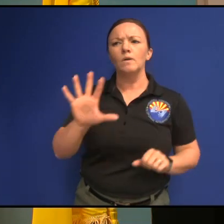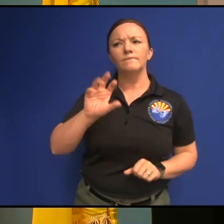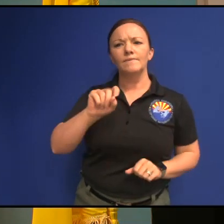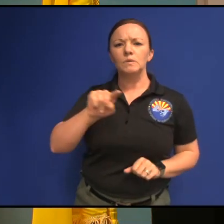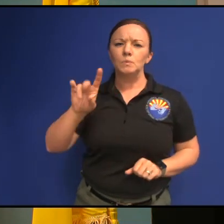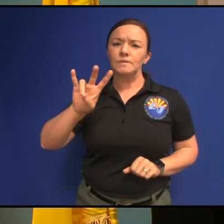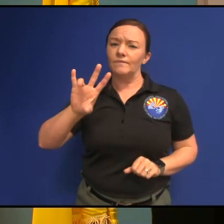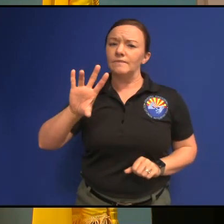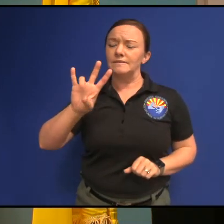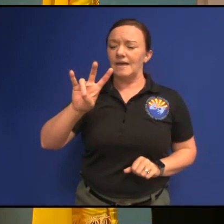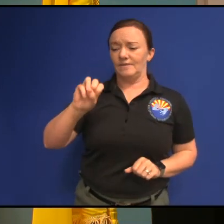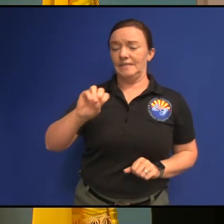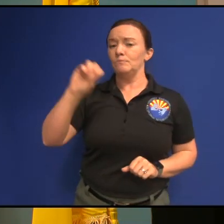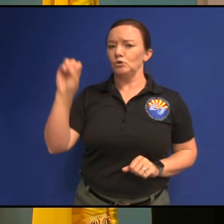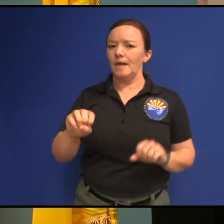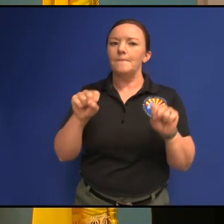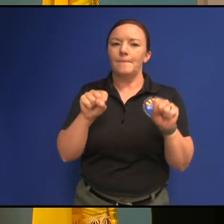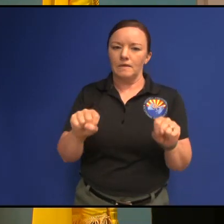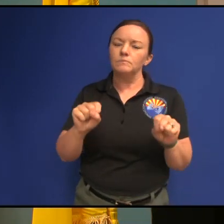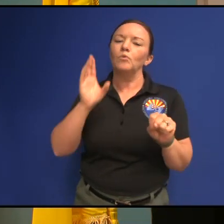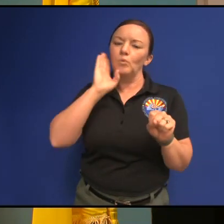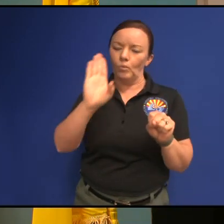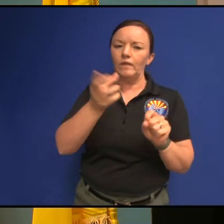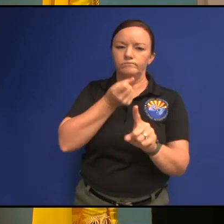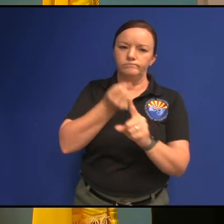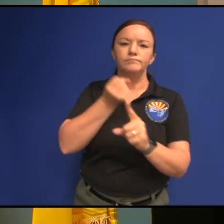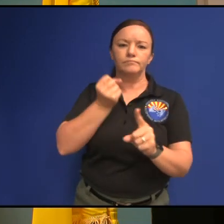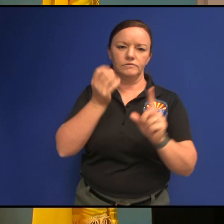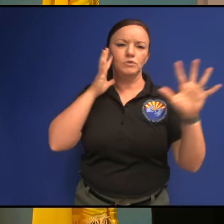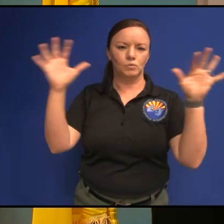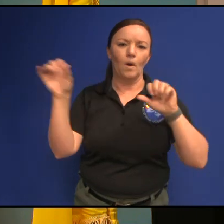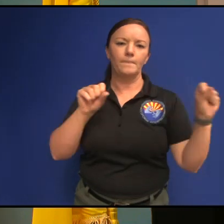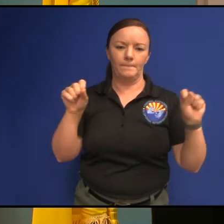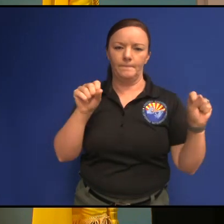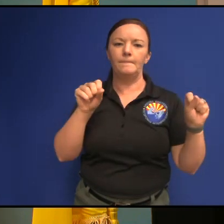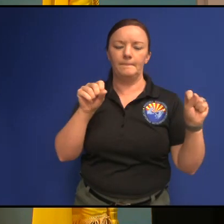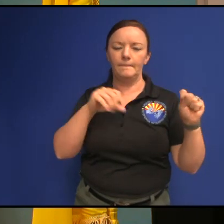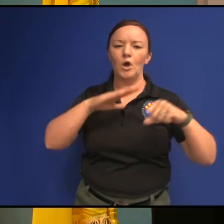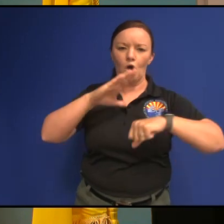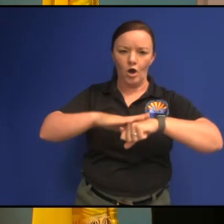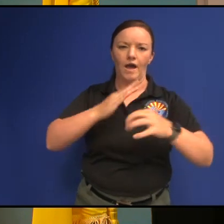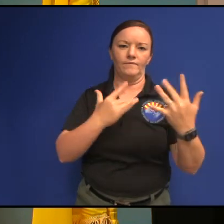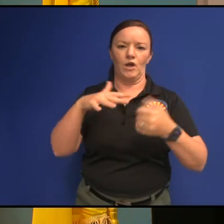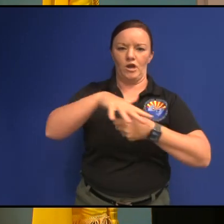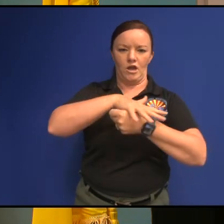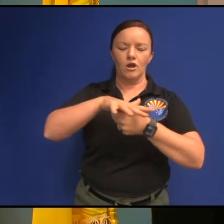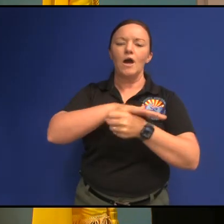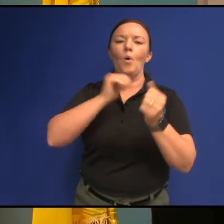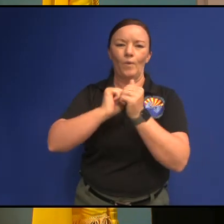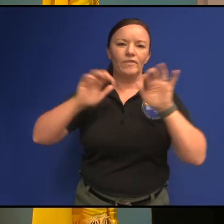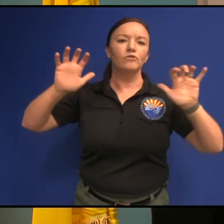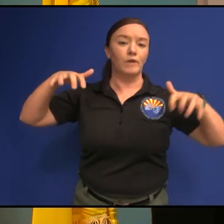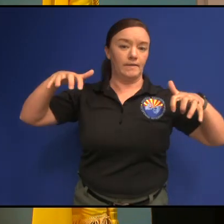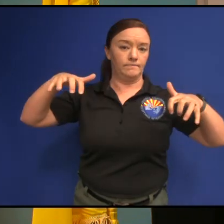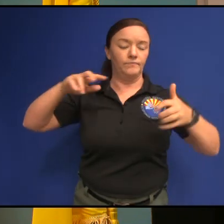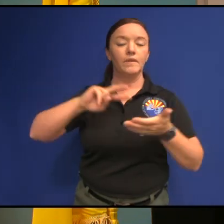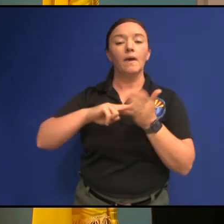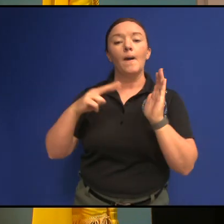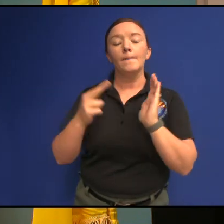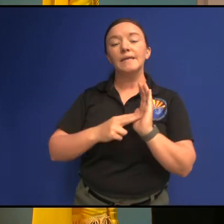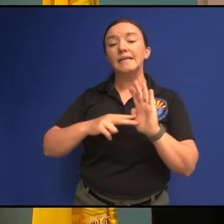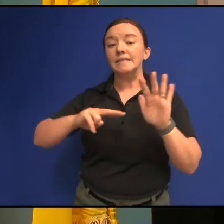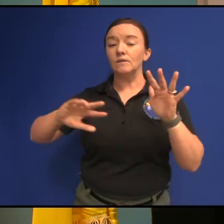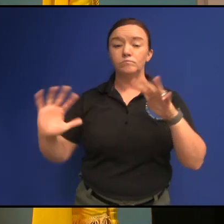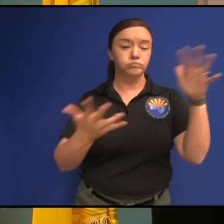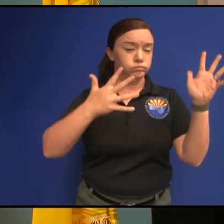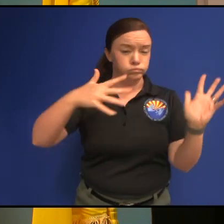to 70% chance that we will see storms over the fire with rain. That means gusty outflows,